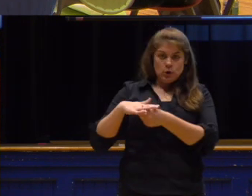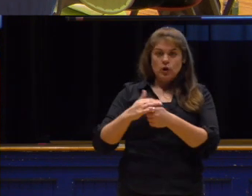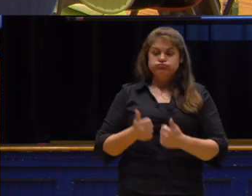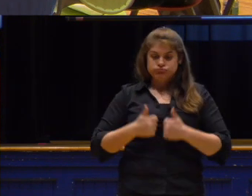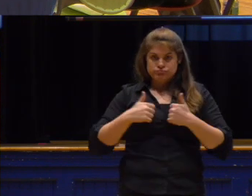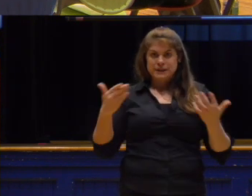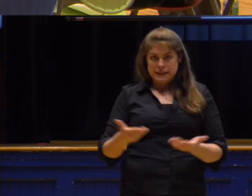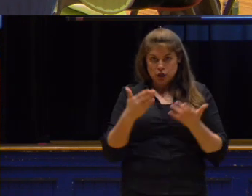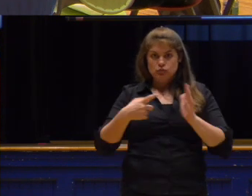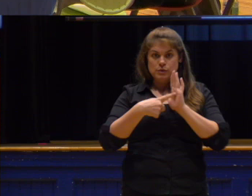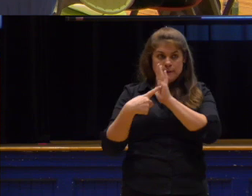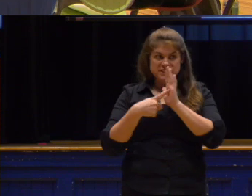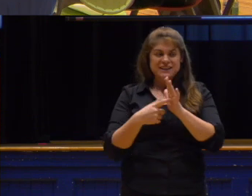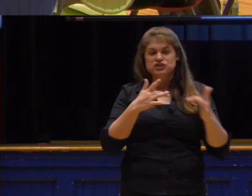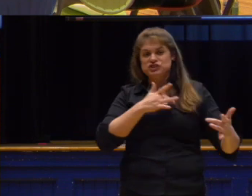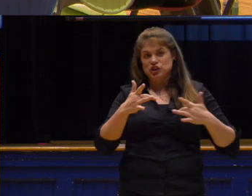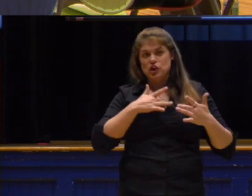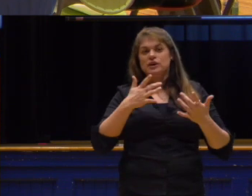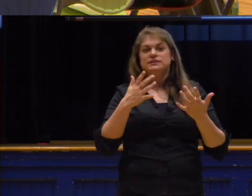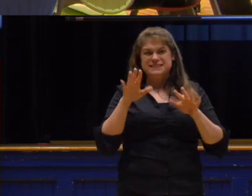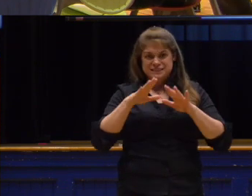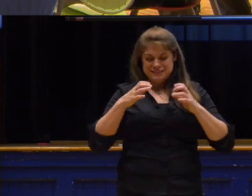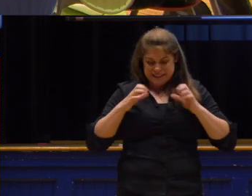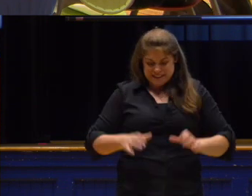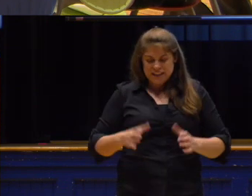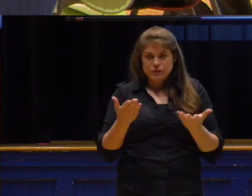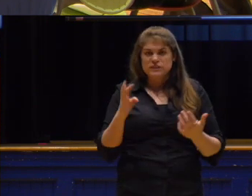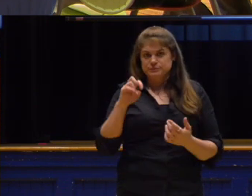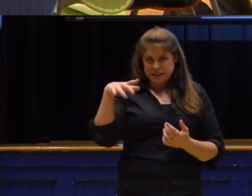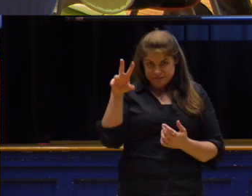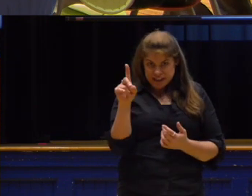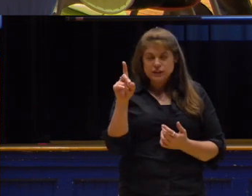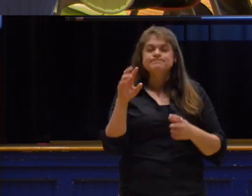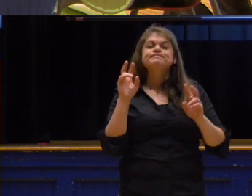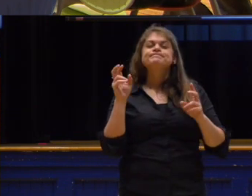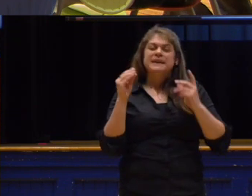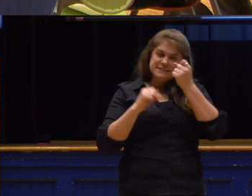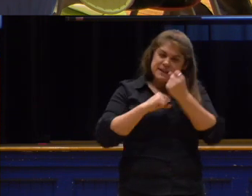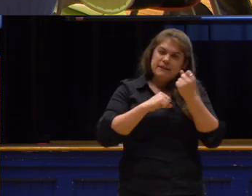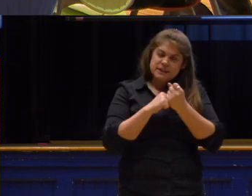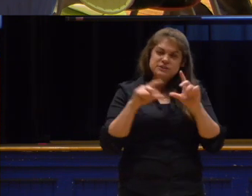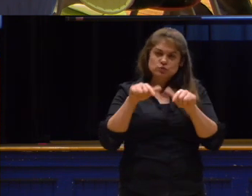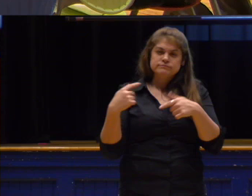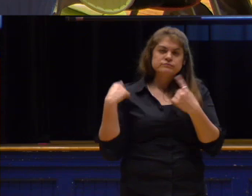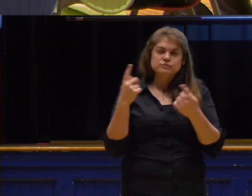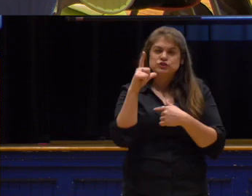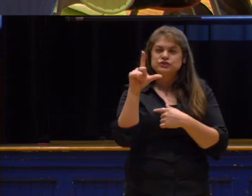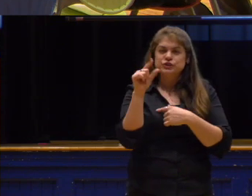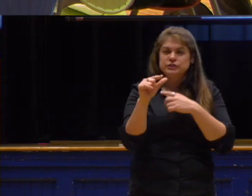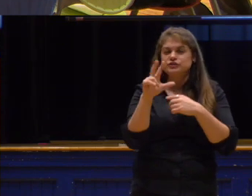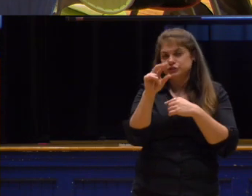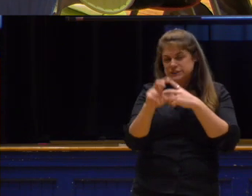I'm a local neighborhood resident, and I'm here representing Concerned Citizens for Springfield, which is an advocacy group for the past